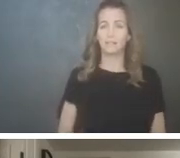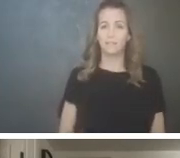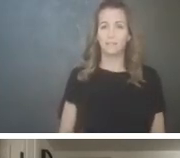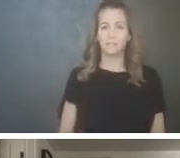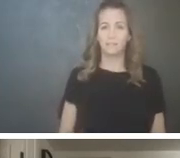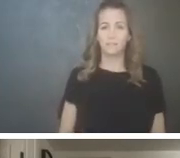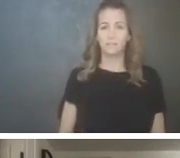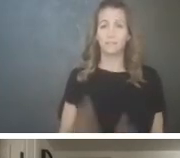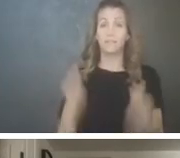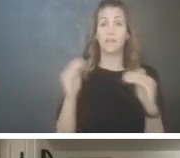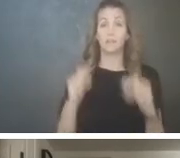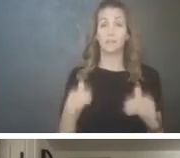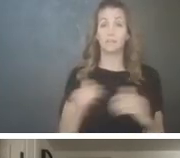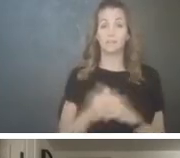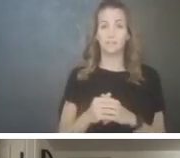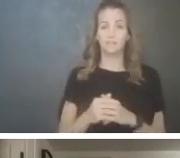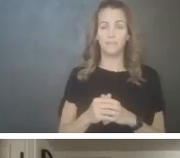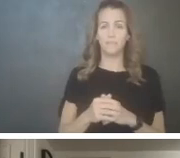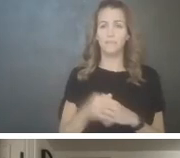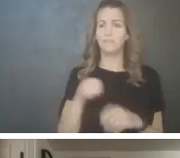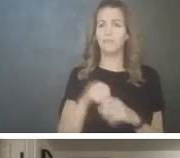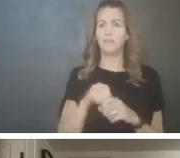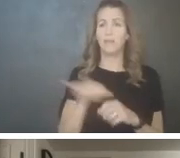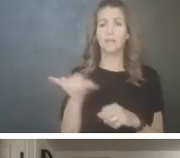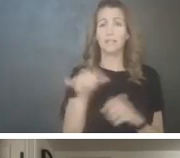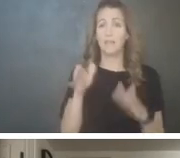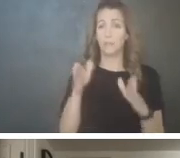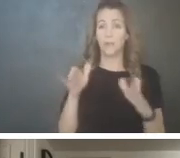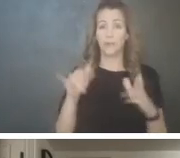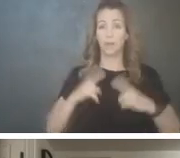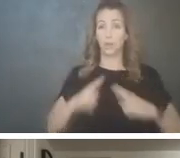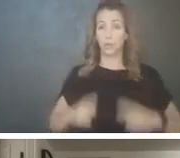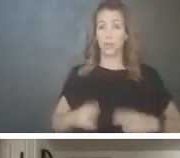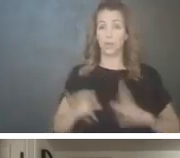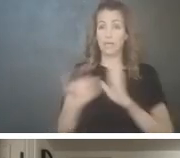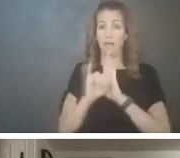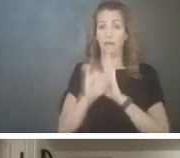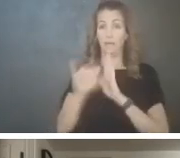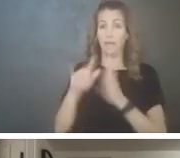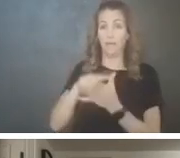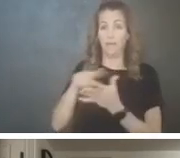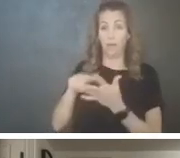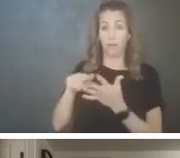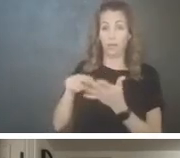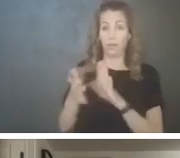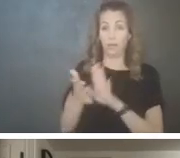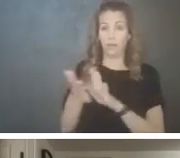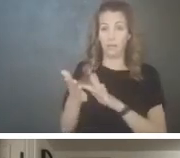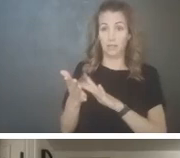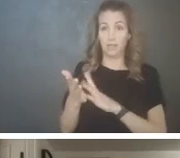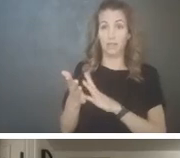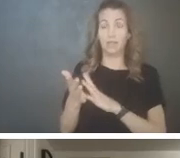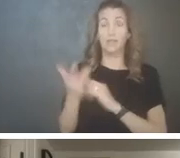Okay, our next one. In the same way that humans are identified by their fingerprints, dogs